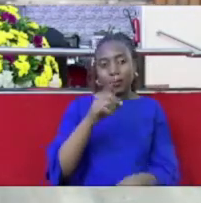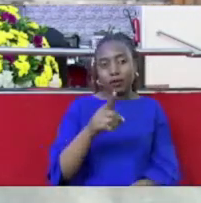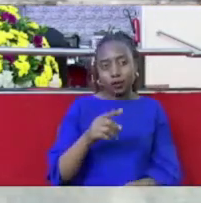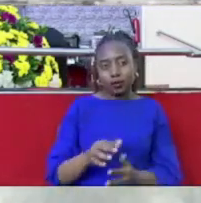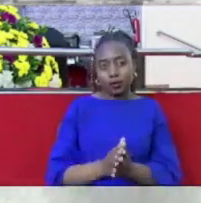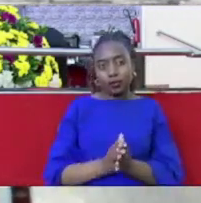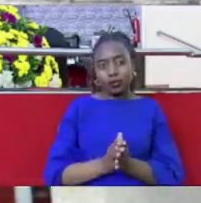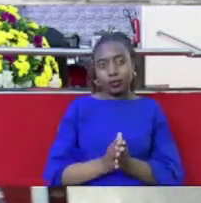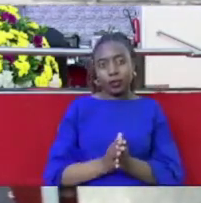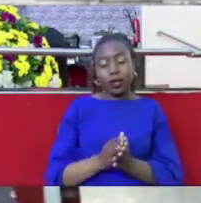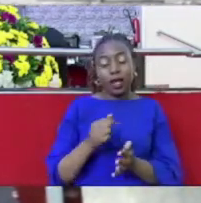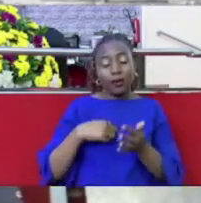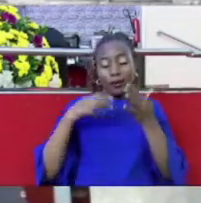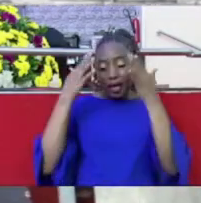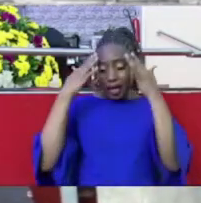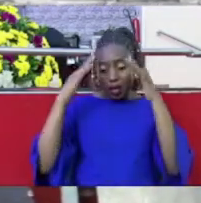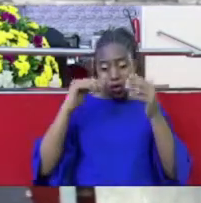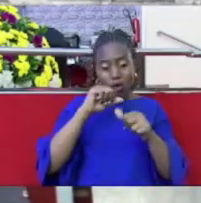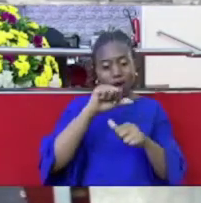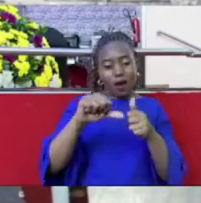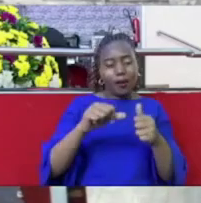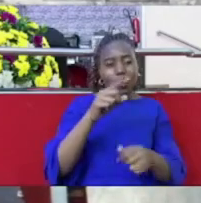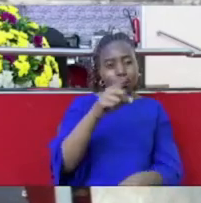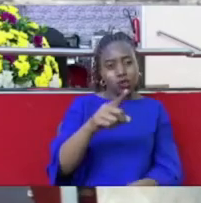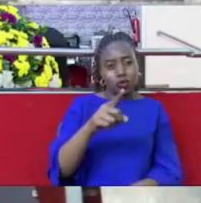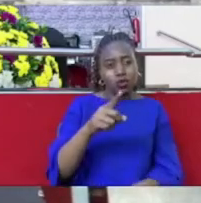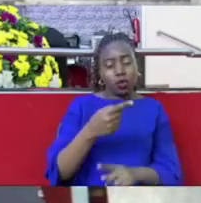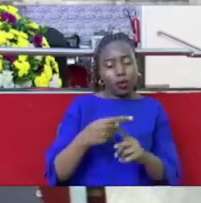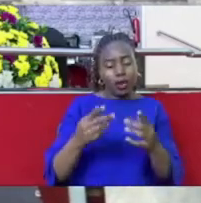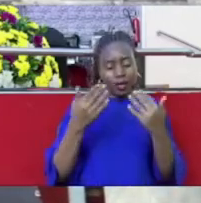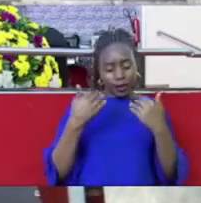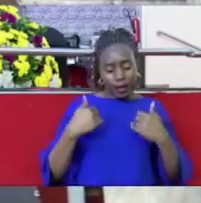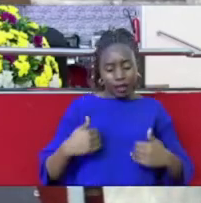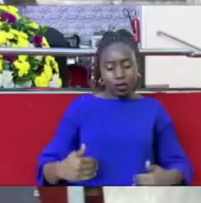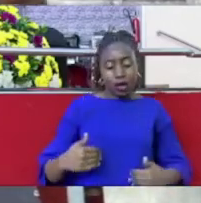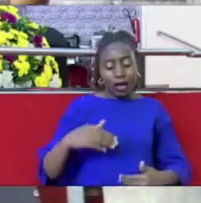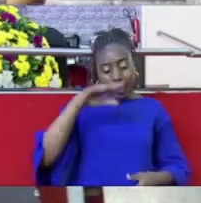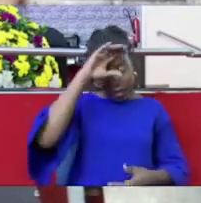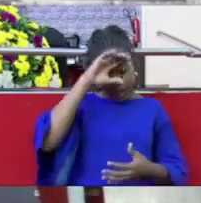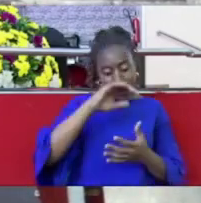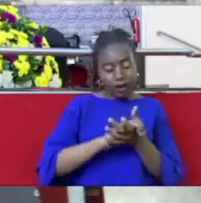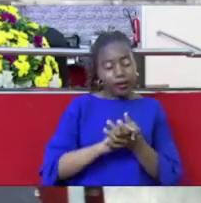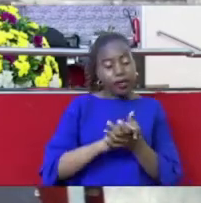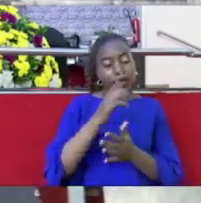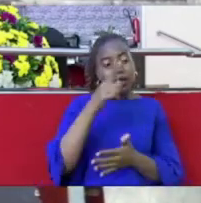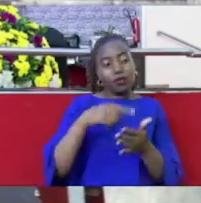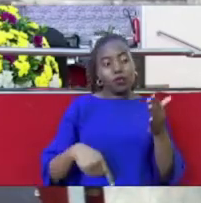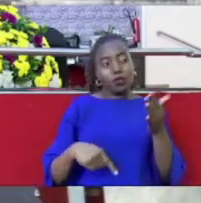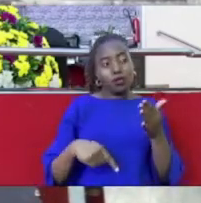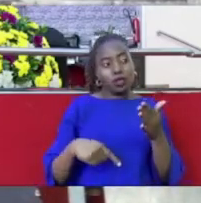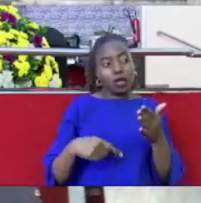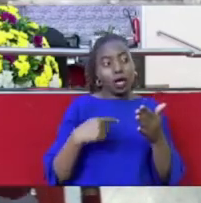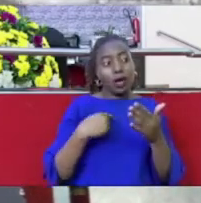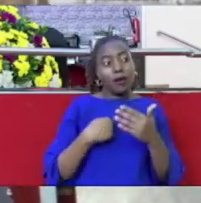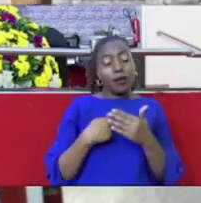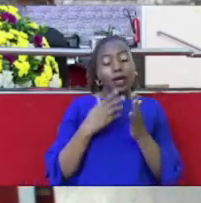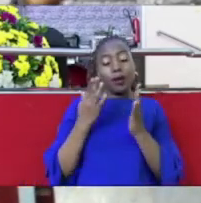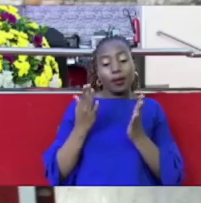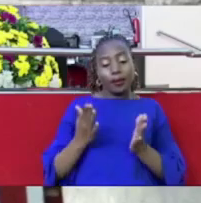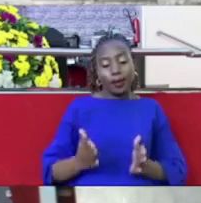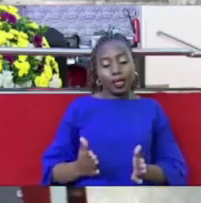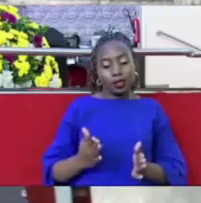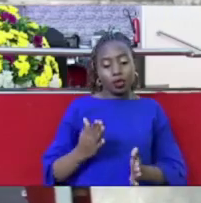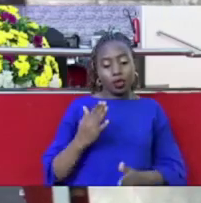kazi. I don't know about you. Sijui kuhusu wewe. But personally I believe I am a person. Lakini binafsi naamini mimi ni mtu. Who